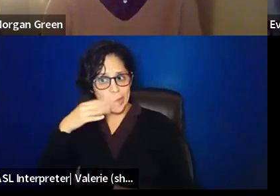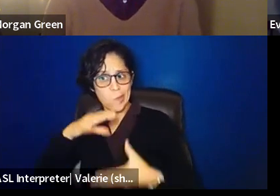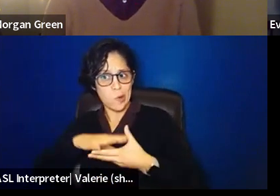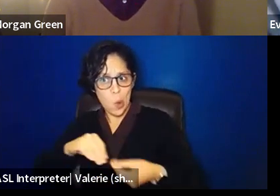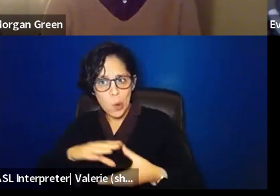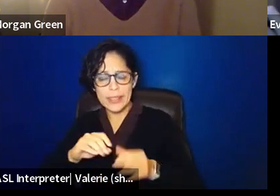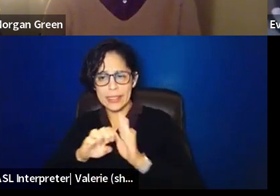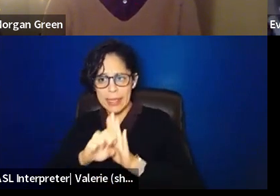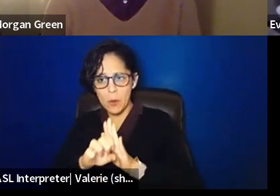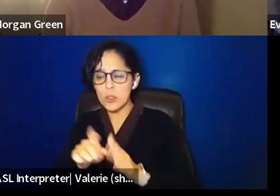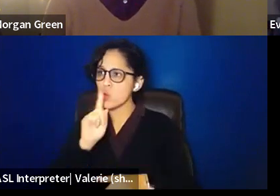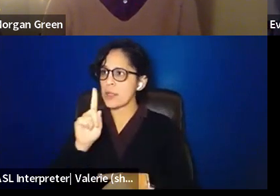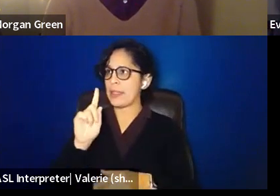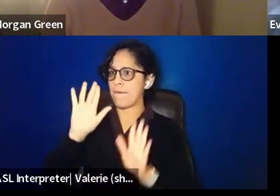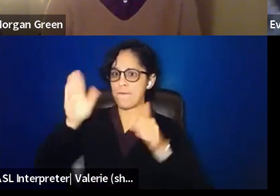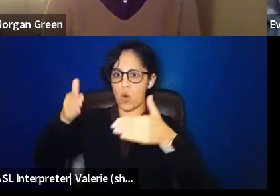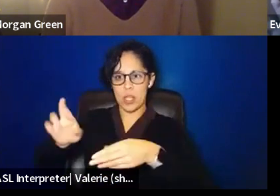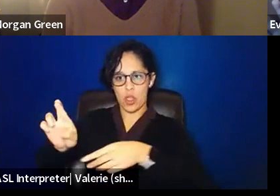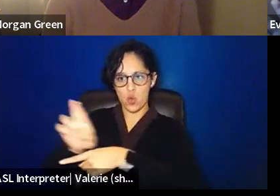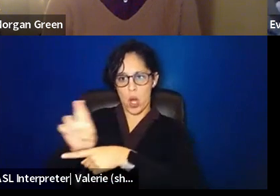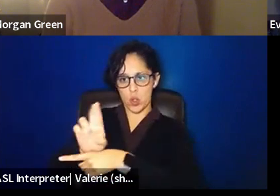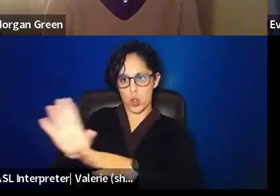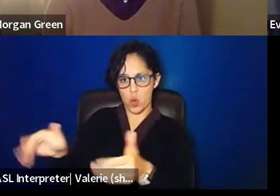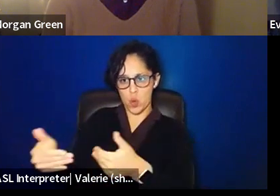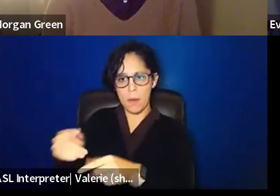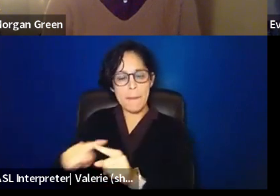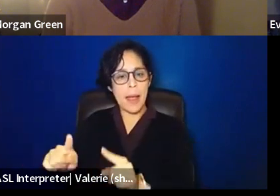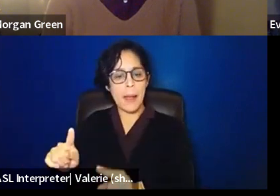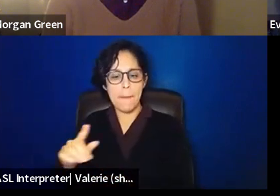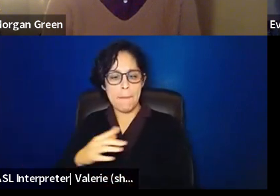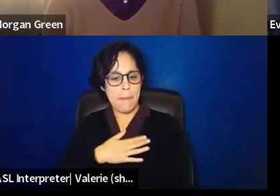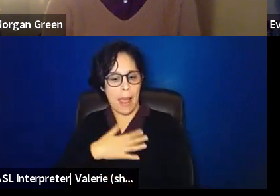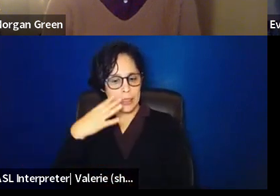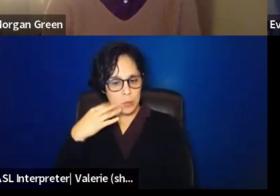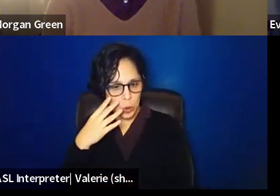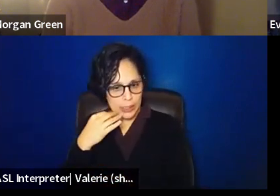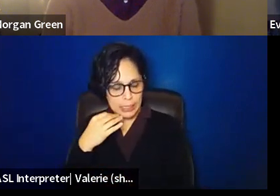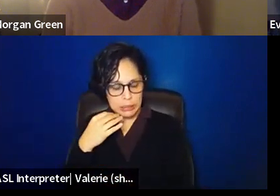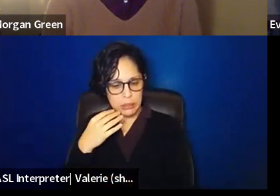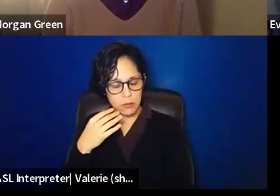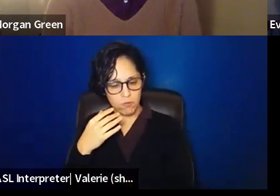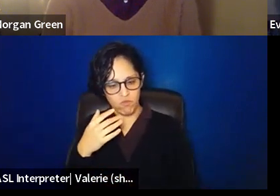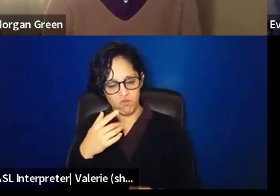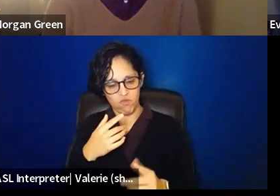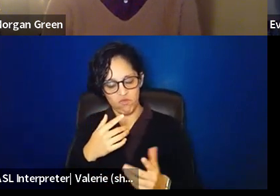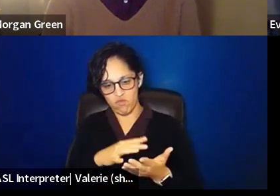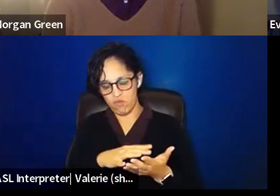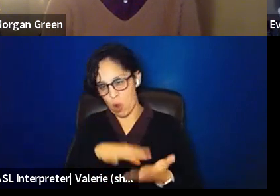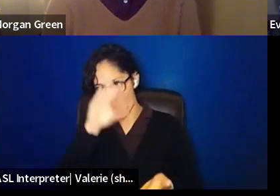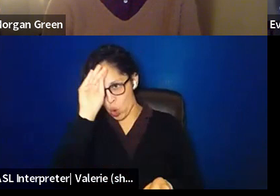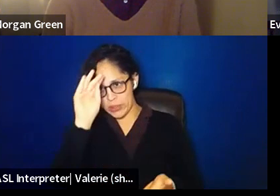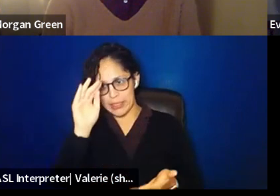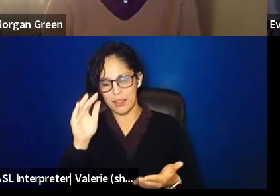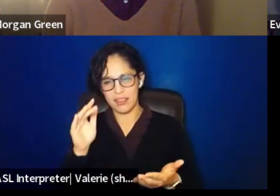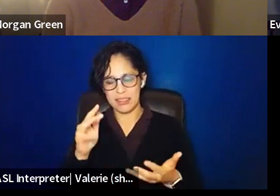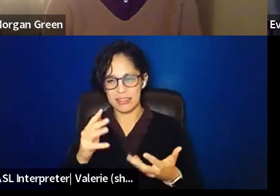about rehearsal room. But for me, what has been really, what I found myself feeling very torn